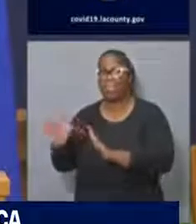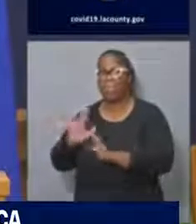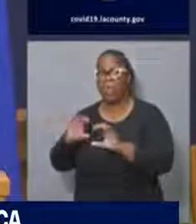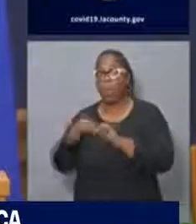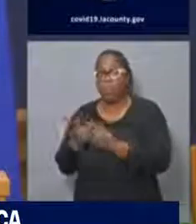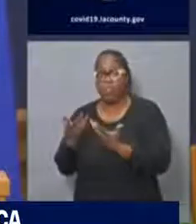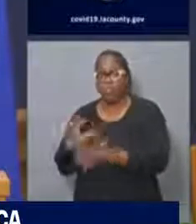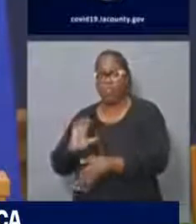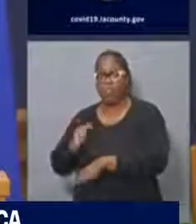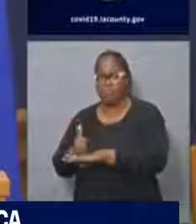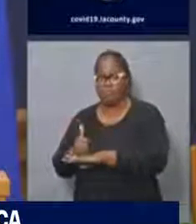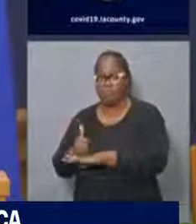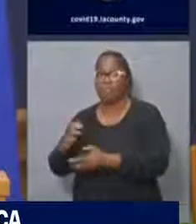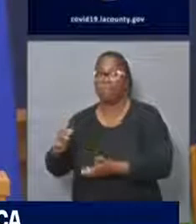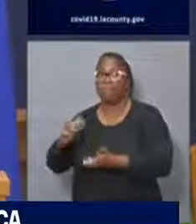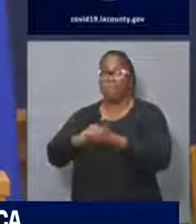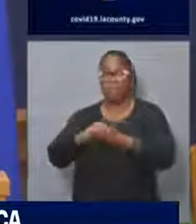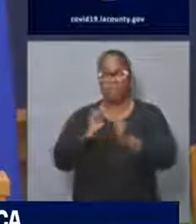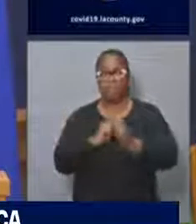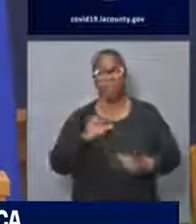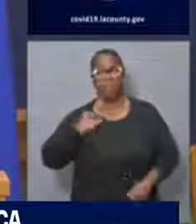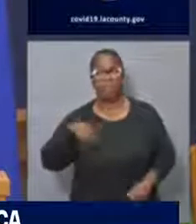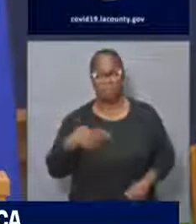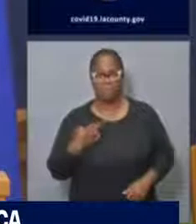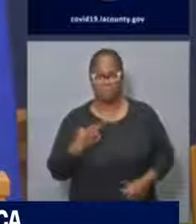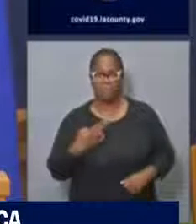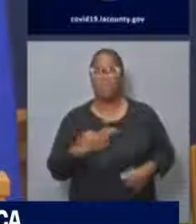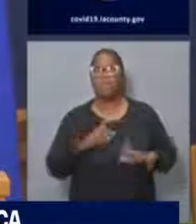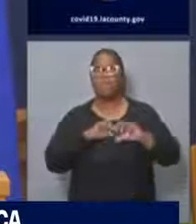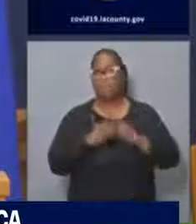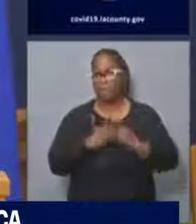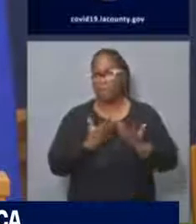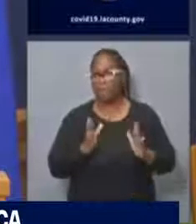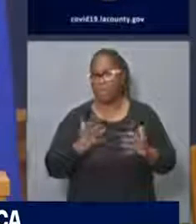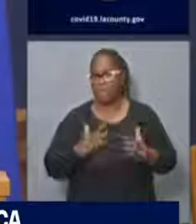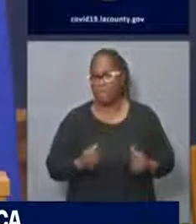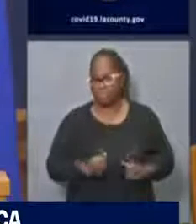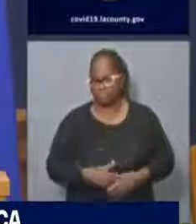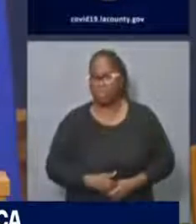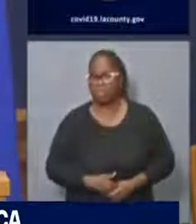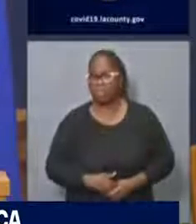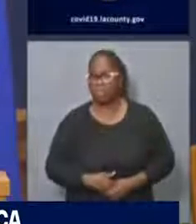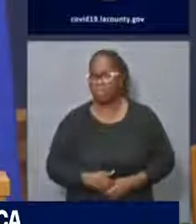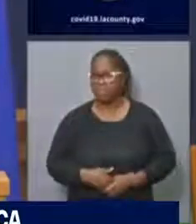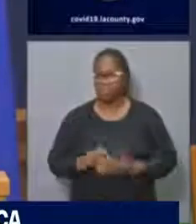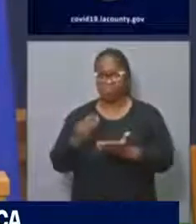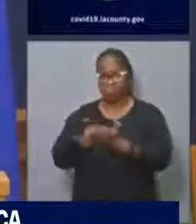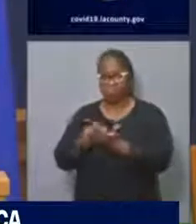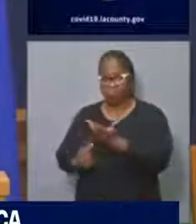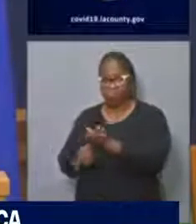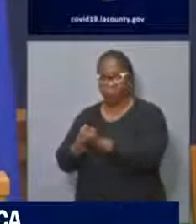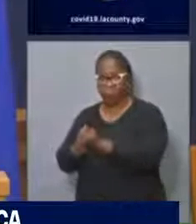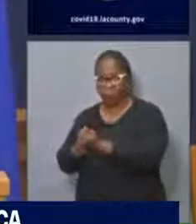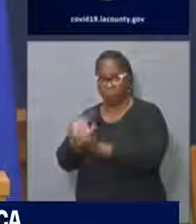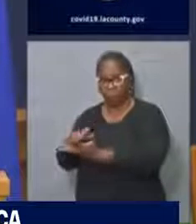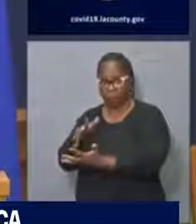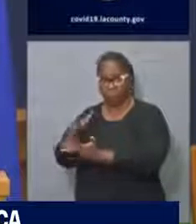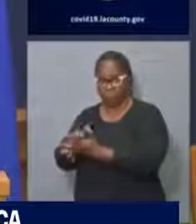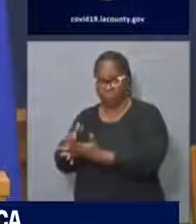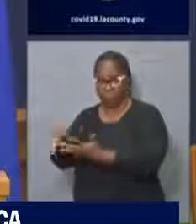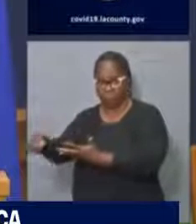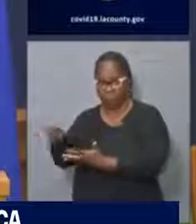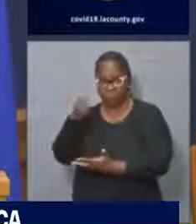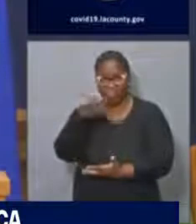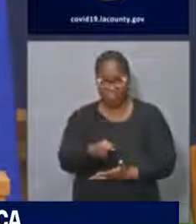in collaboration with the Department of Public Health. By collaborating and funding partners who are embedded already in these communities as